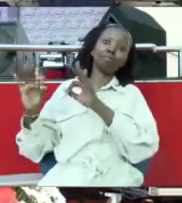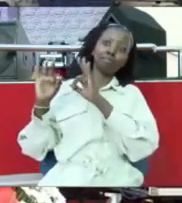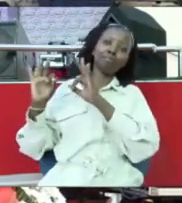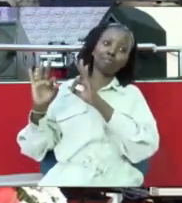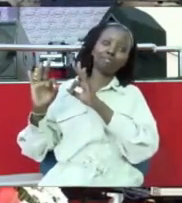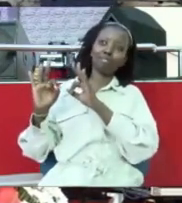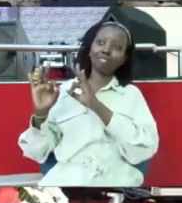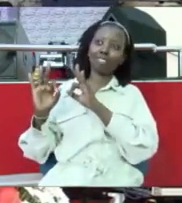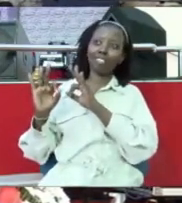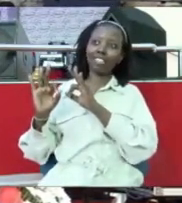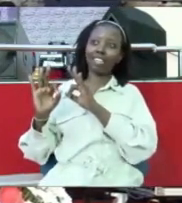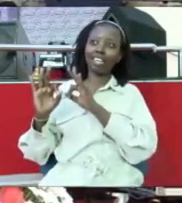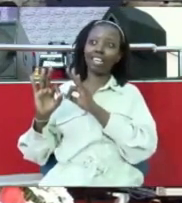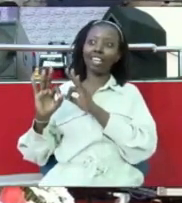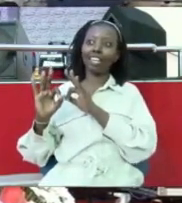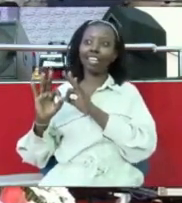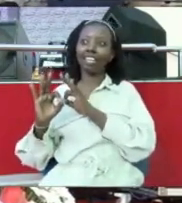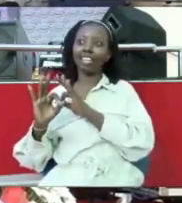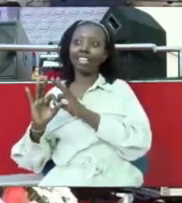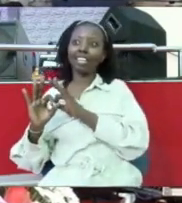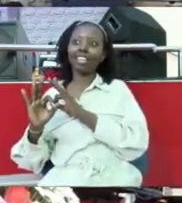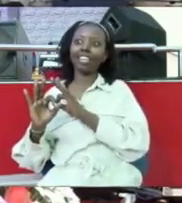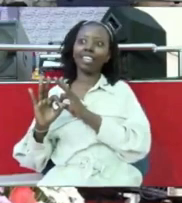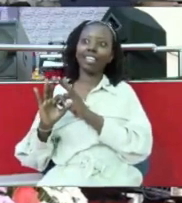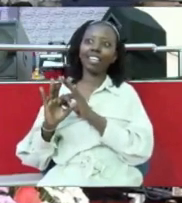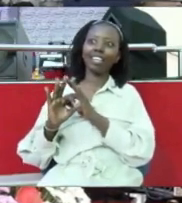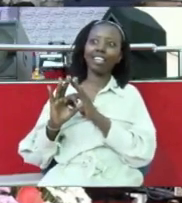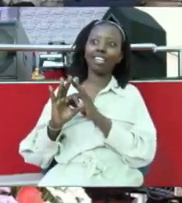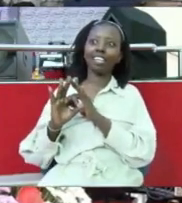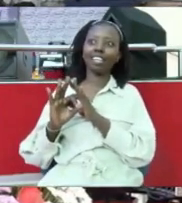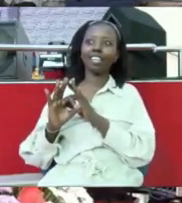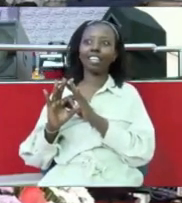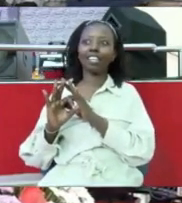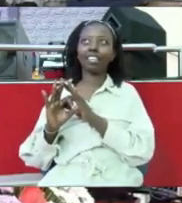So I have disappointed myself by thinking the